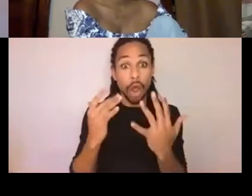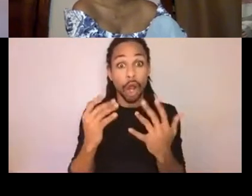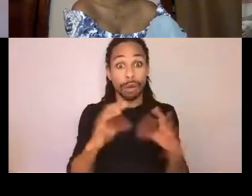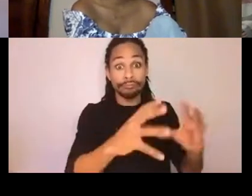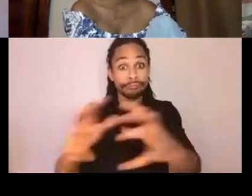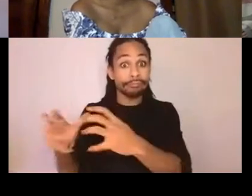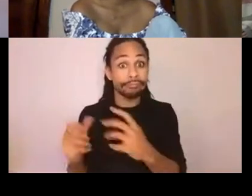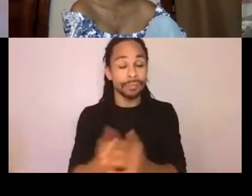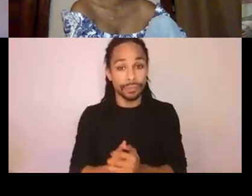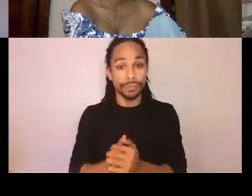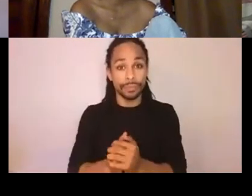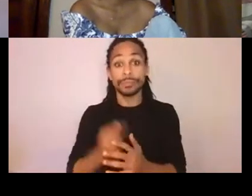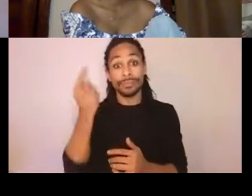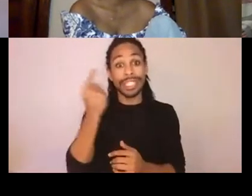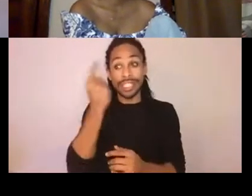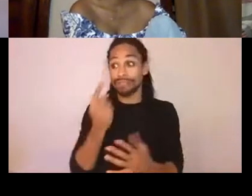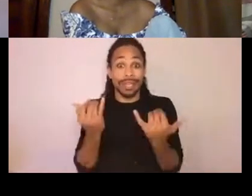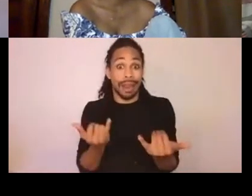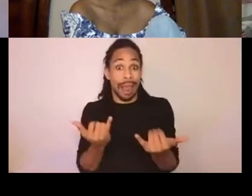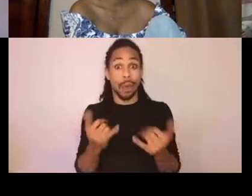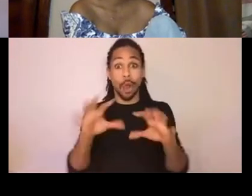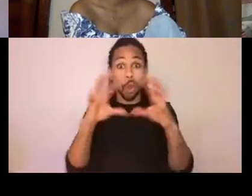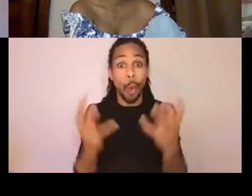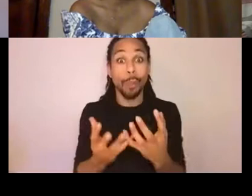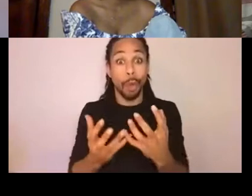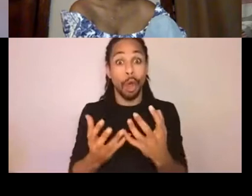Considering where we are in the year of the global pandemic, most of the Rubin